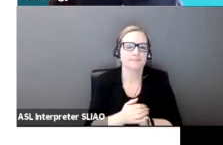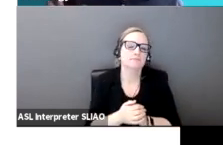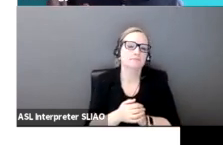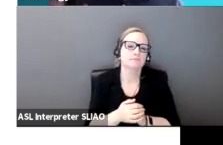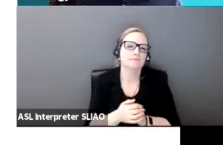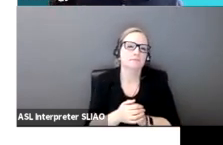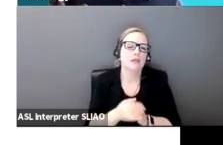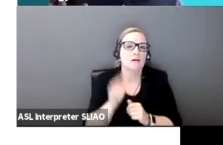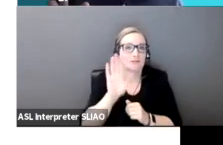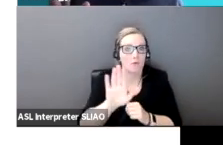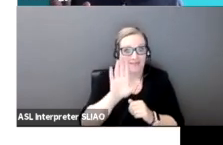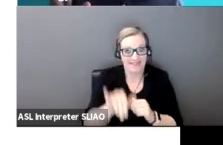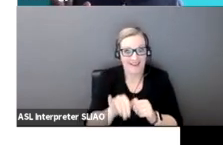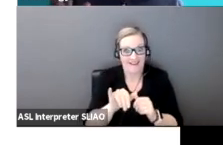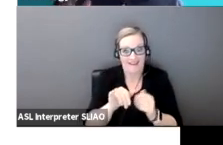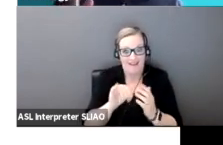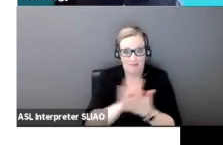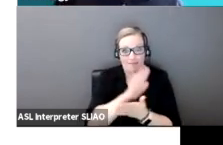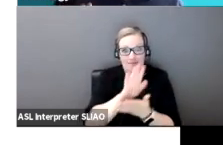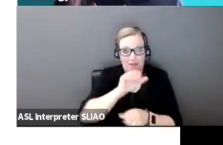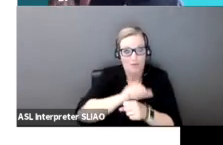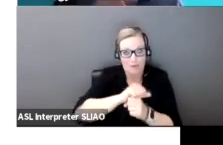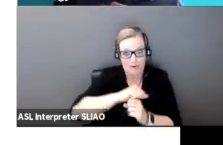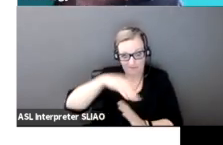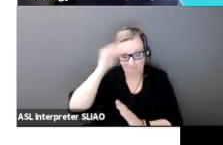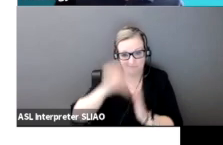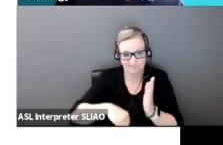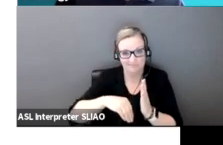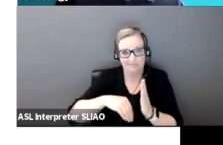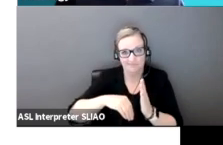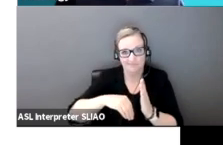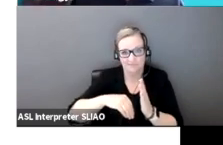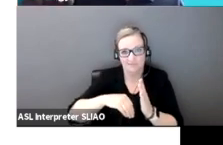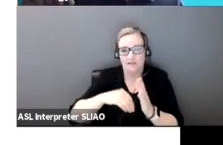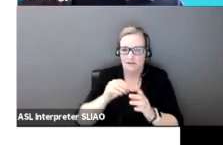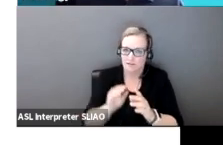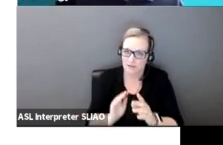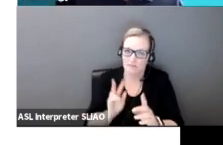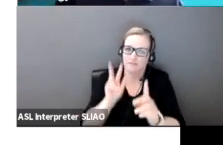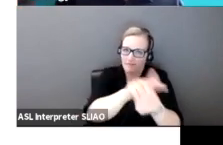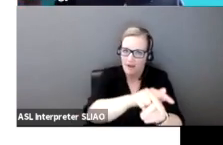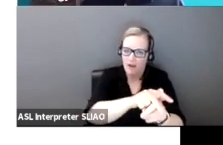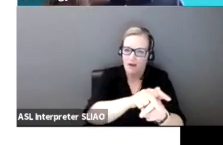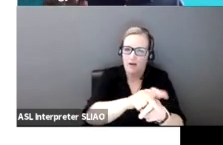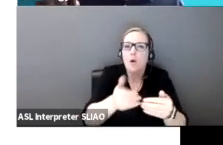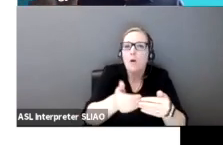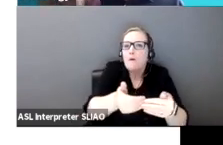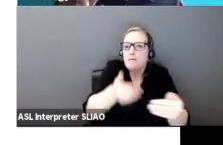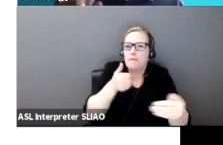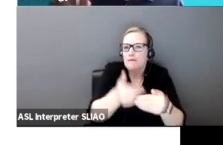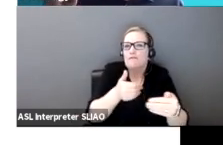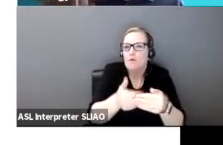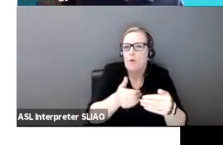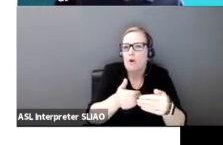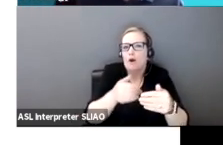that must be filed before your national entry. However, if